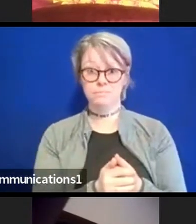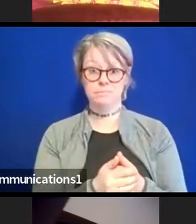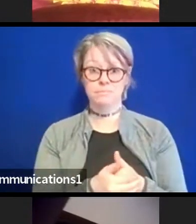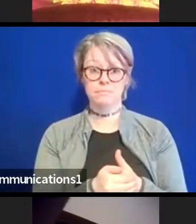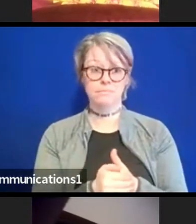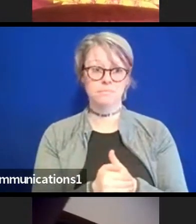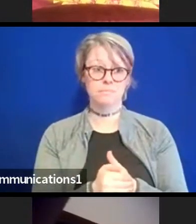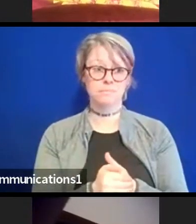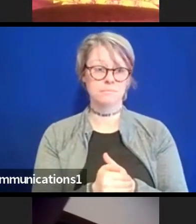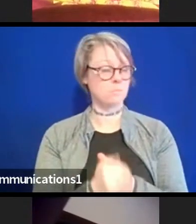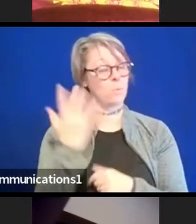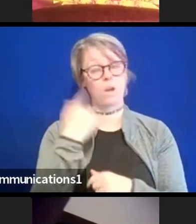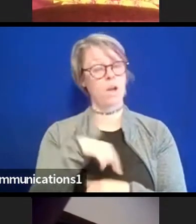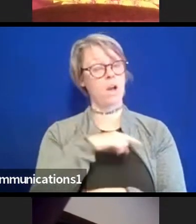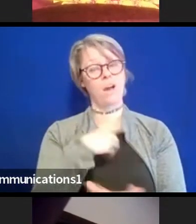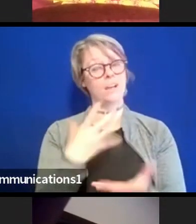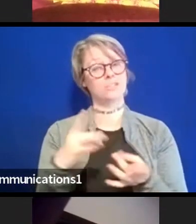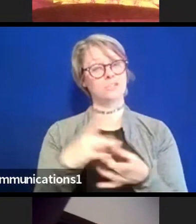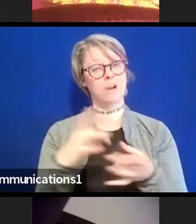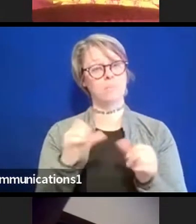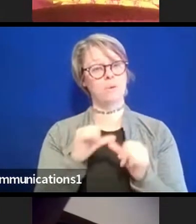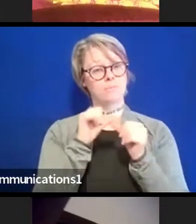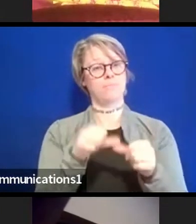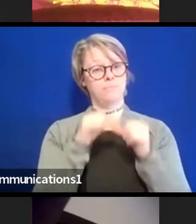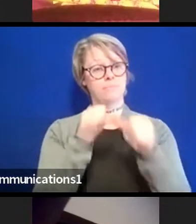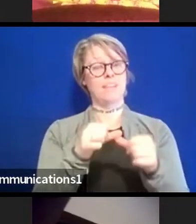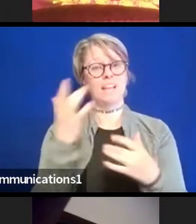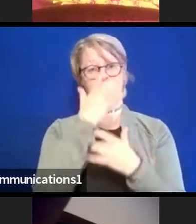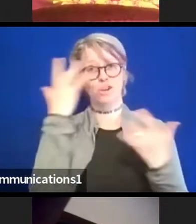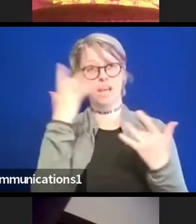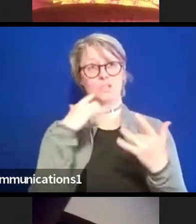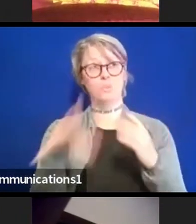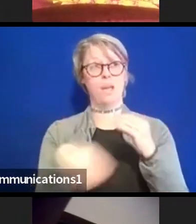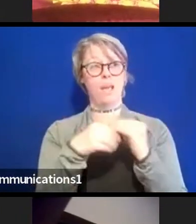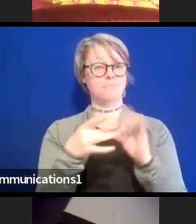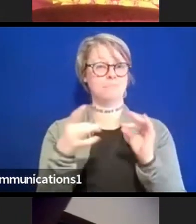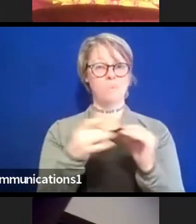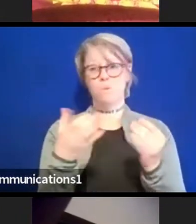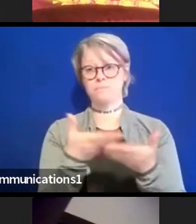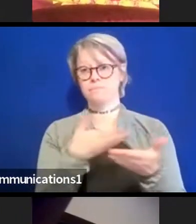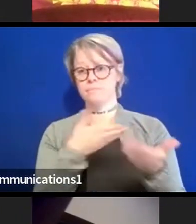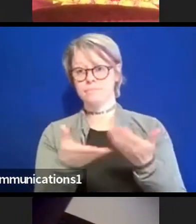I talk about it all the time, and sometimes I forget and leave something important out.